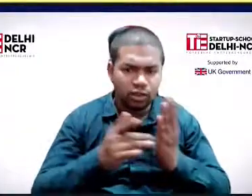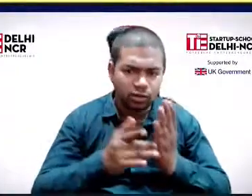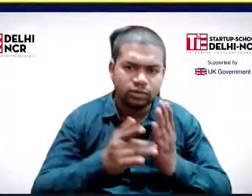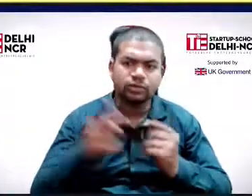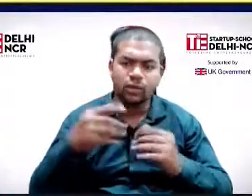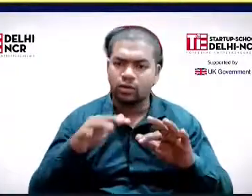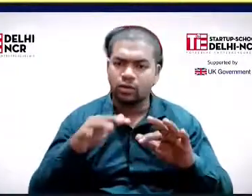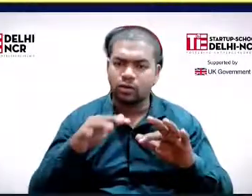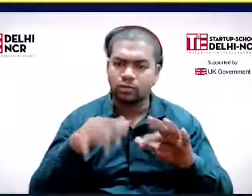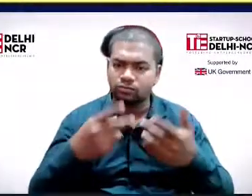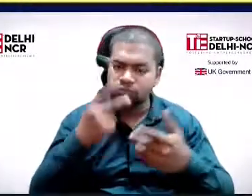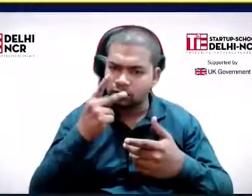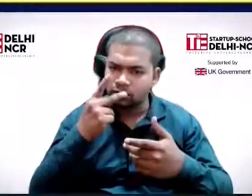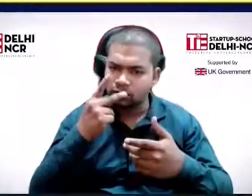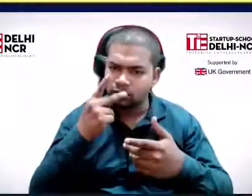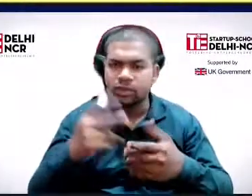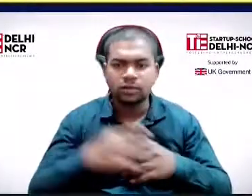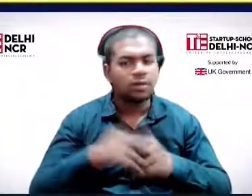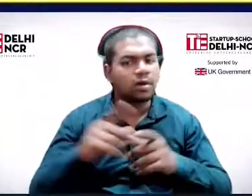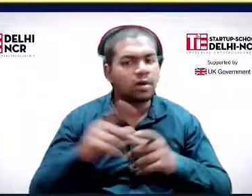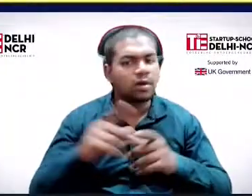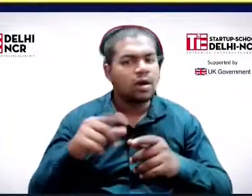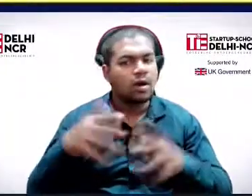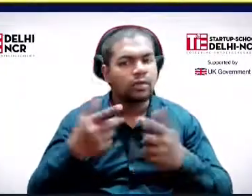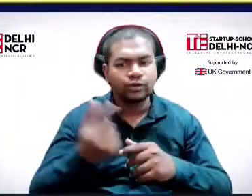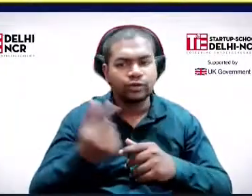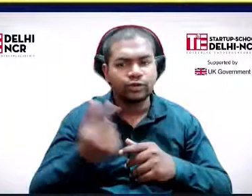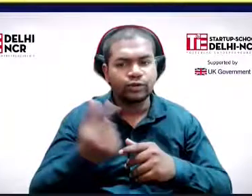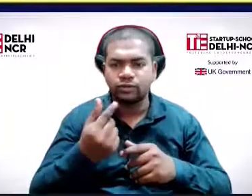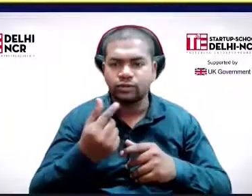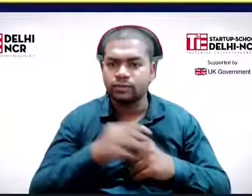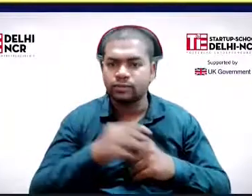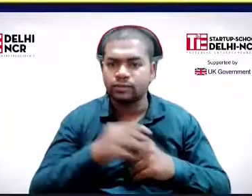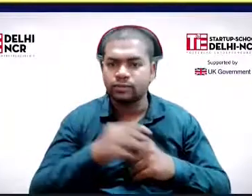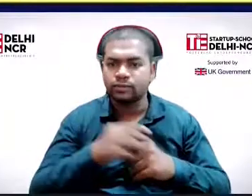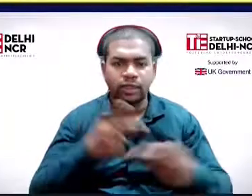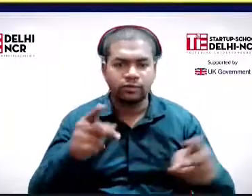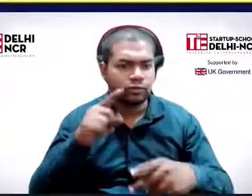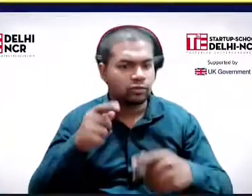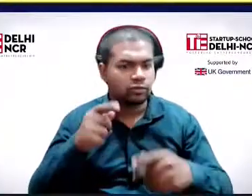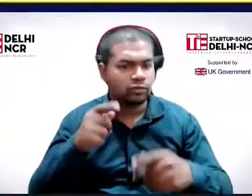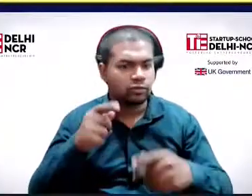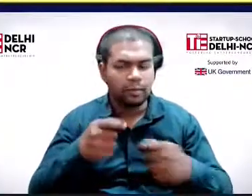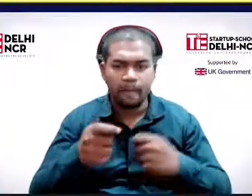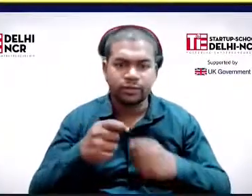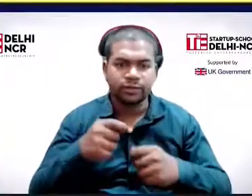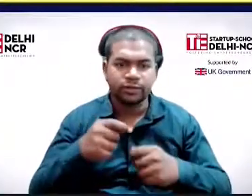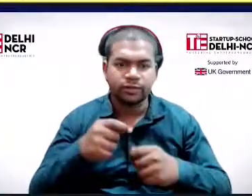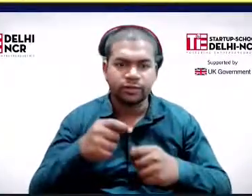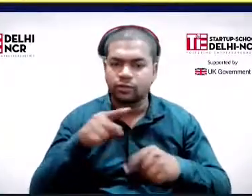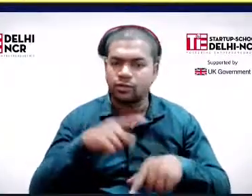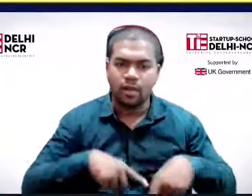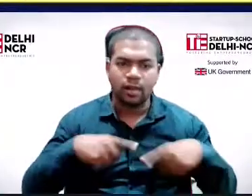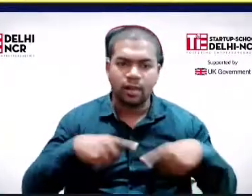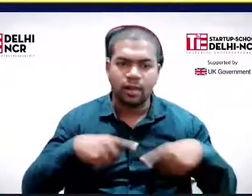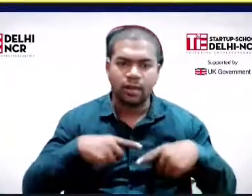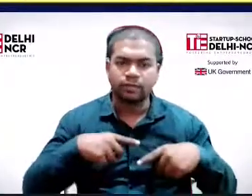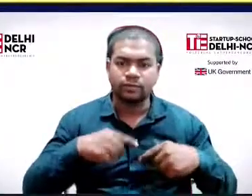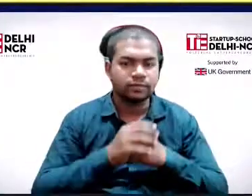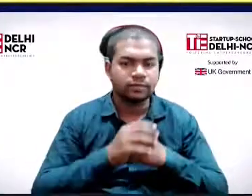how we can use design to make a difference to business and to life. So that's my